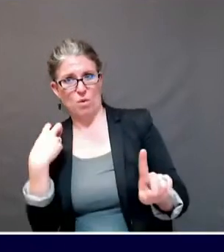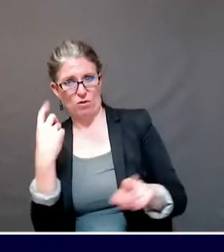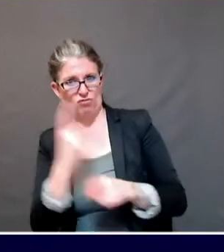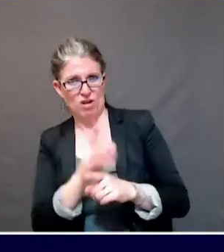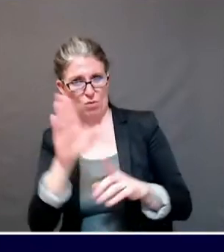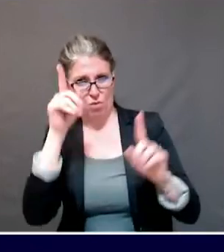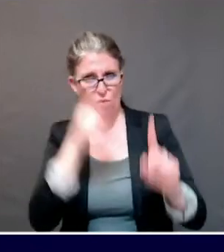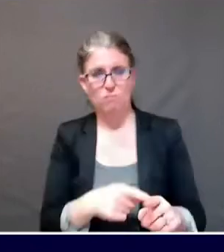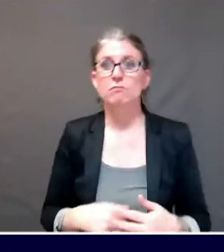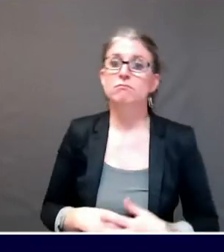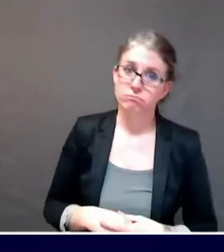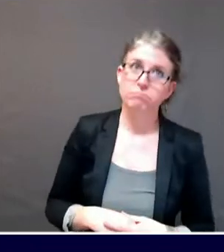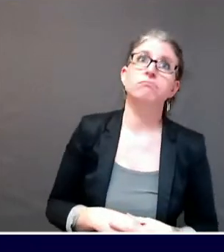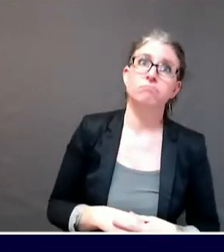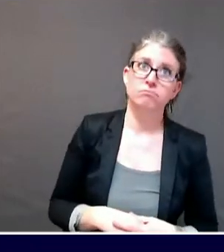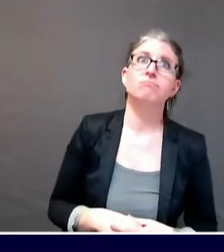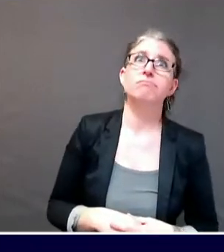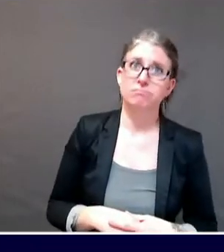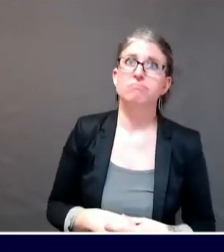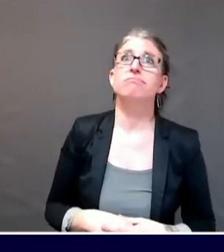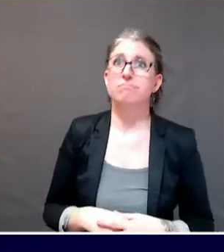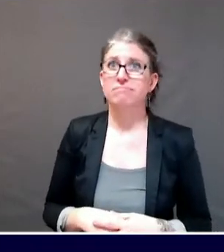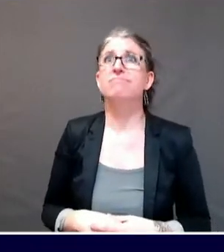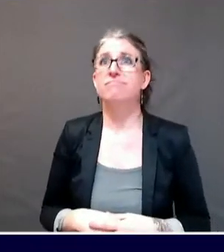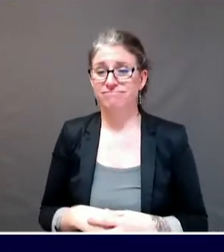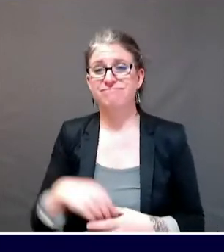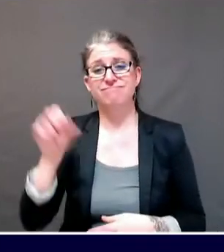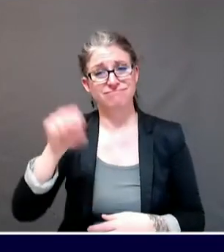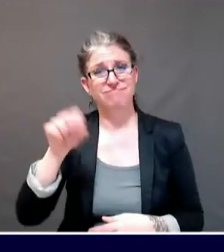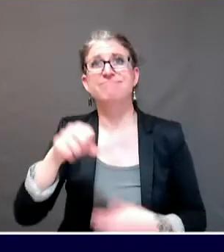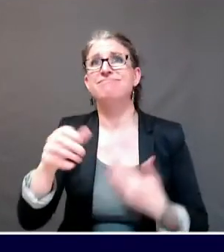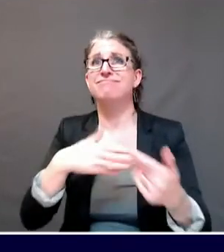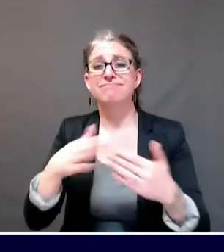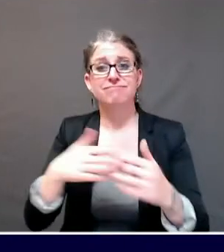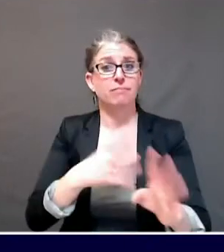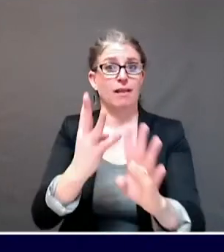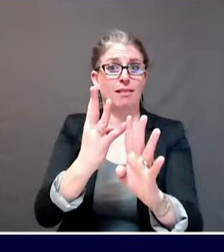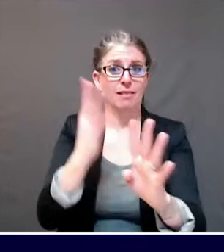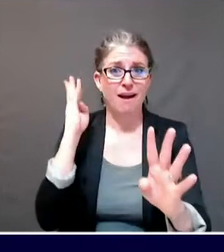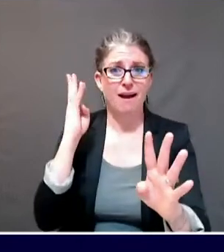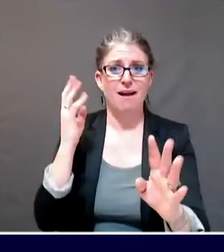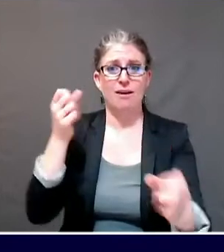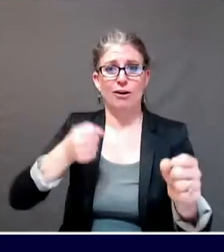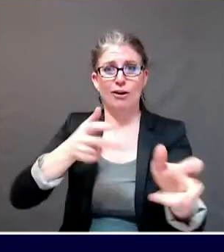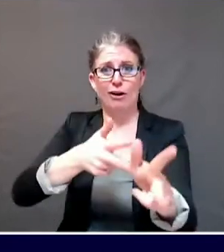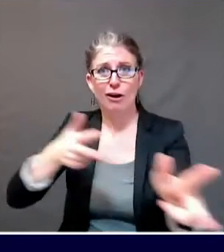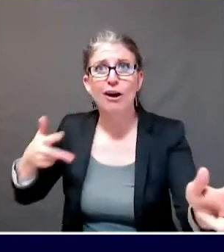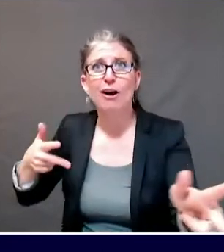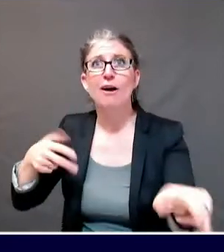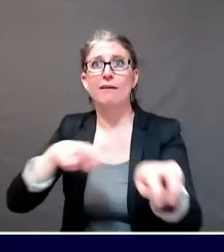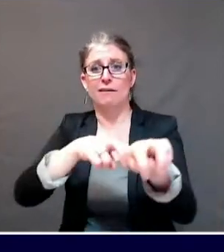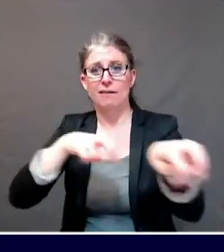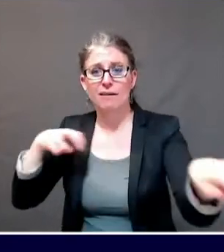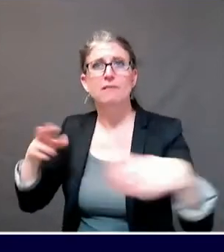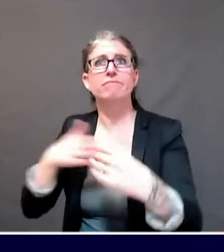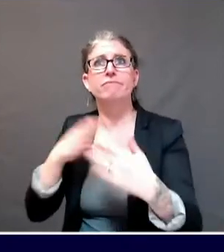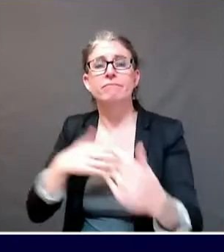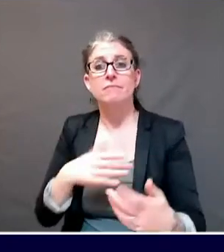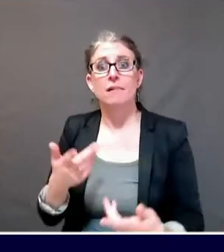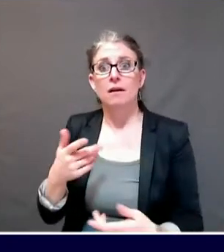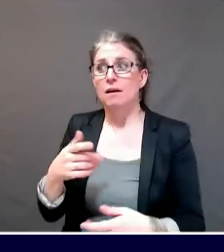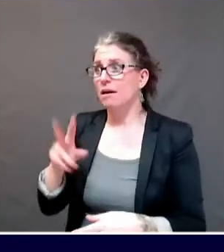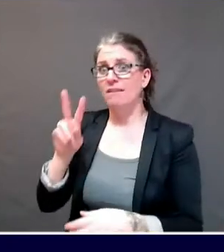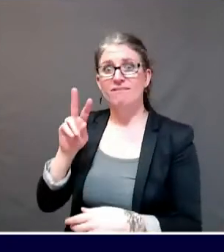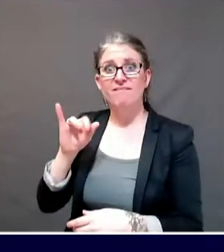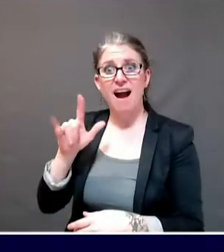people waiting to get vaccinated. Now, of course, there is a metaphorical line, that of people across the state